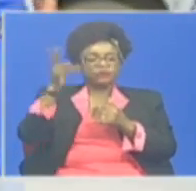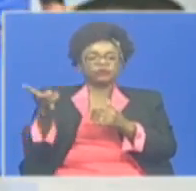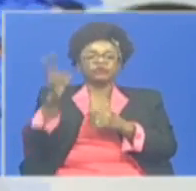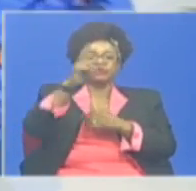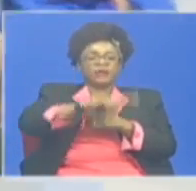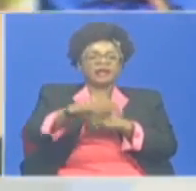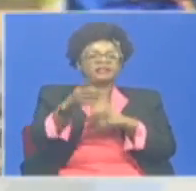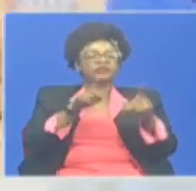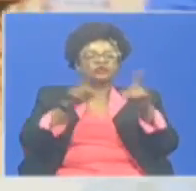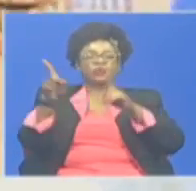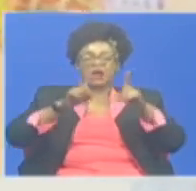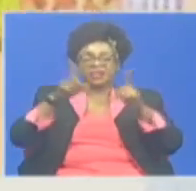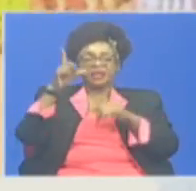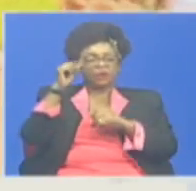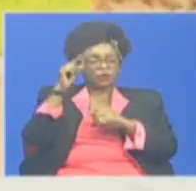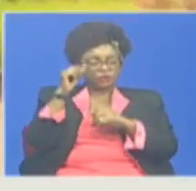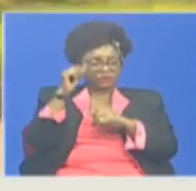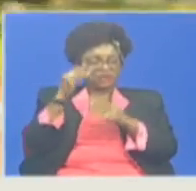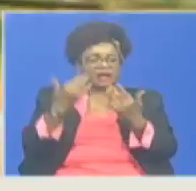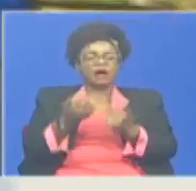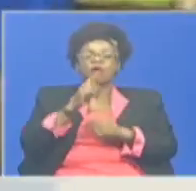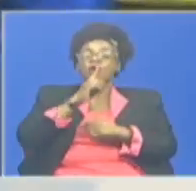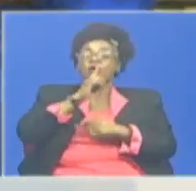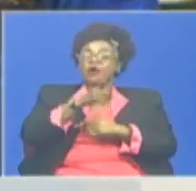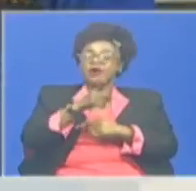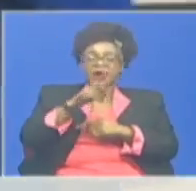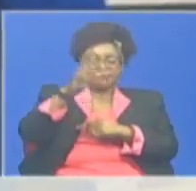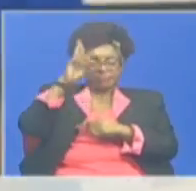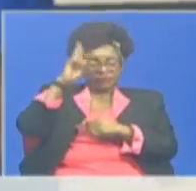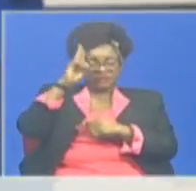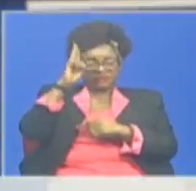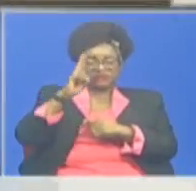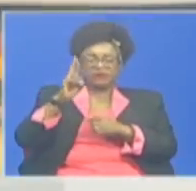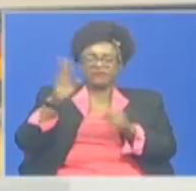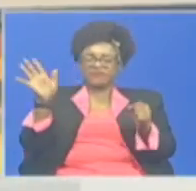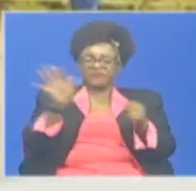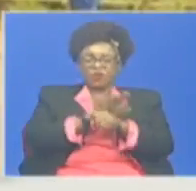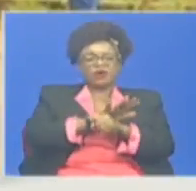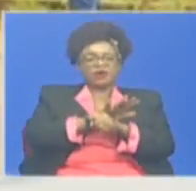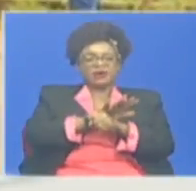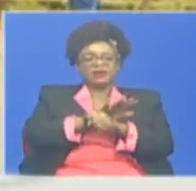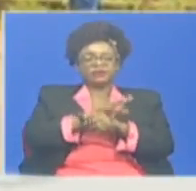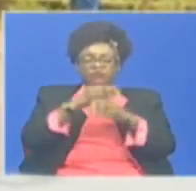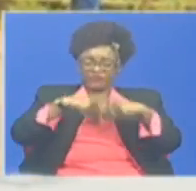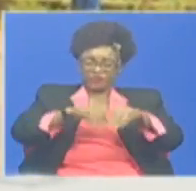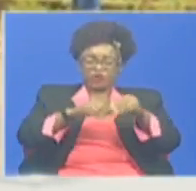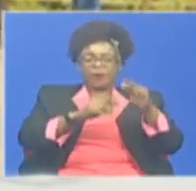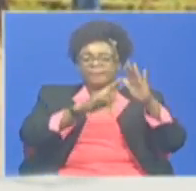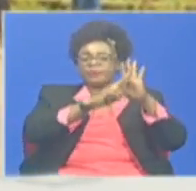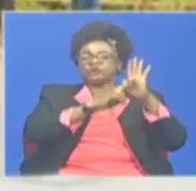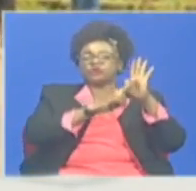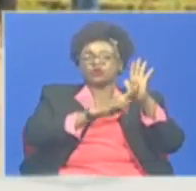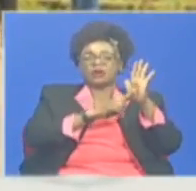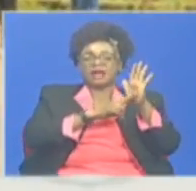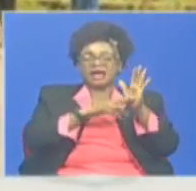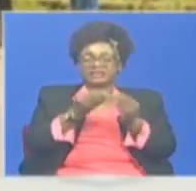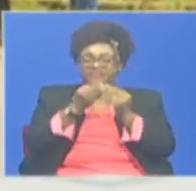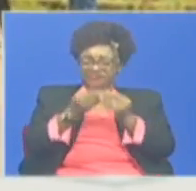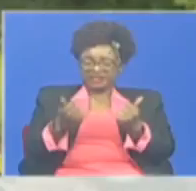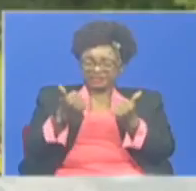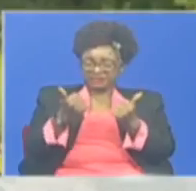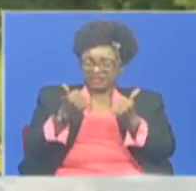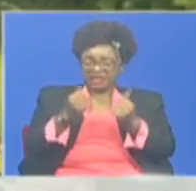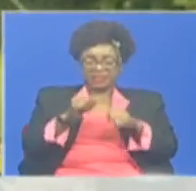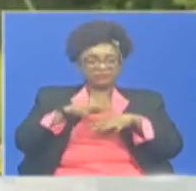of the coast region, has directed police to fully effect COVID-19 protocols as the fight against the spread of the virus